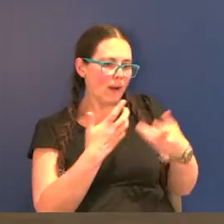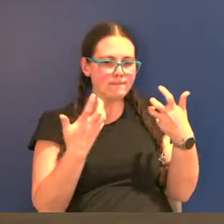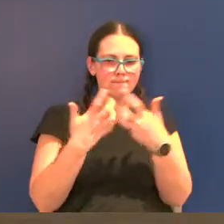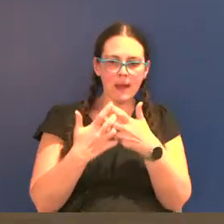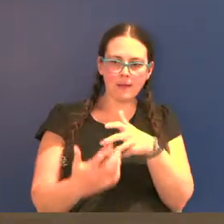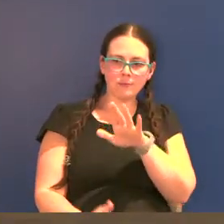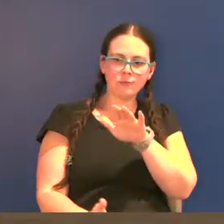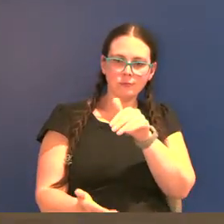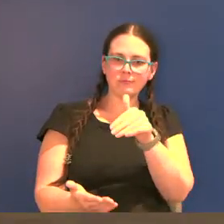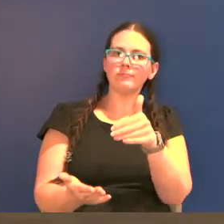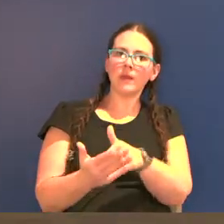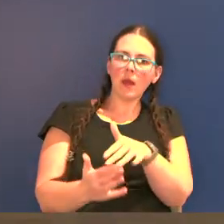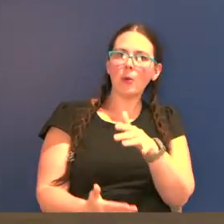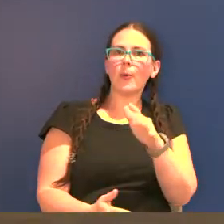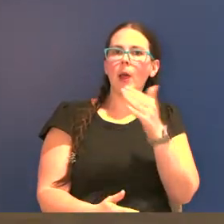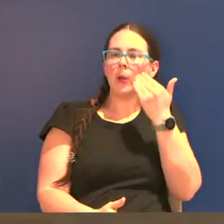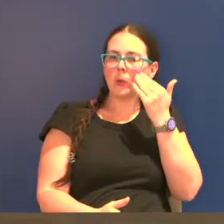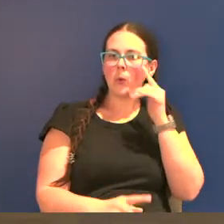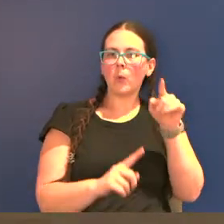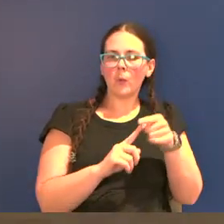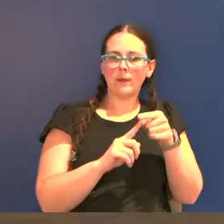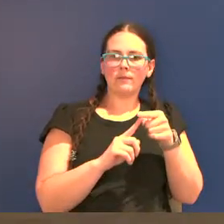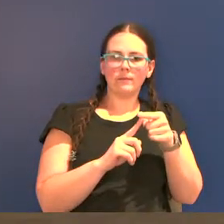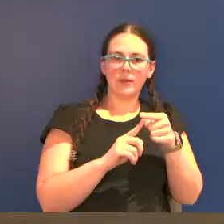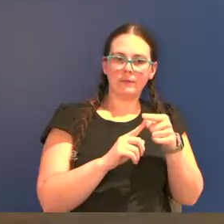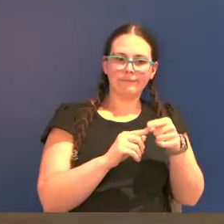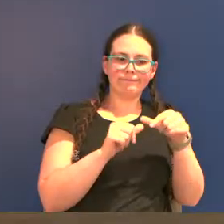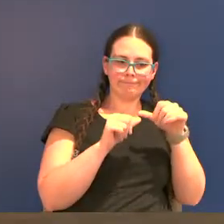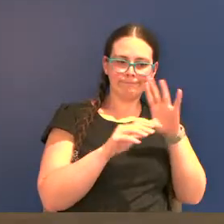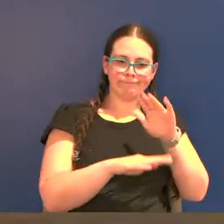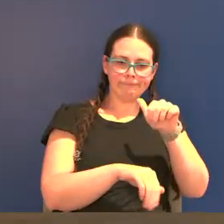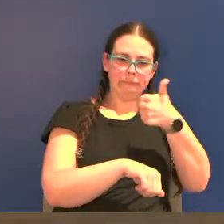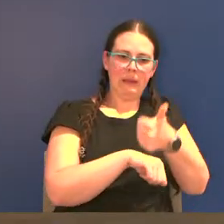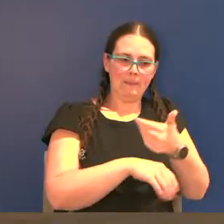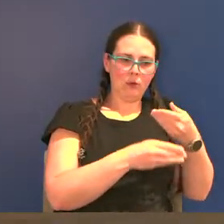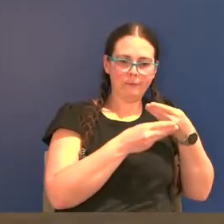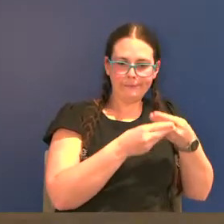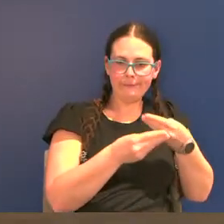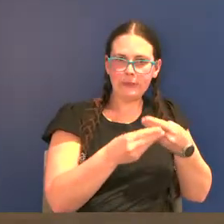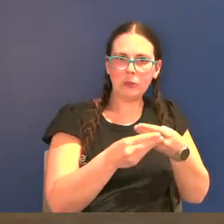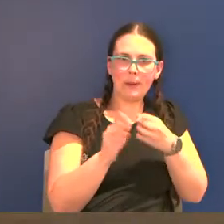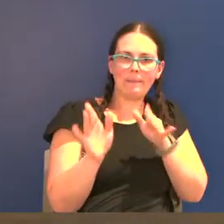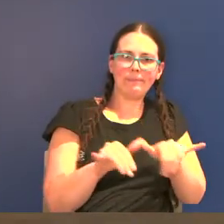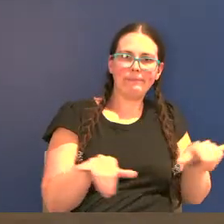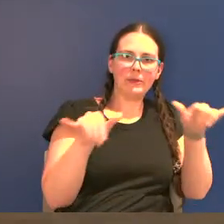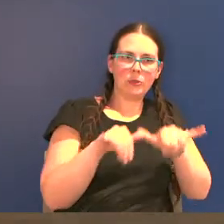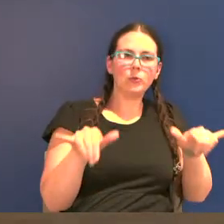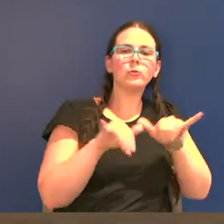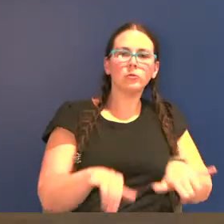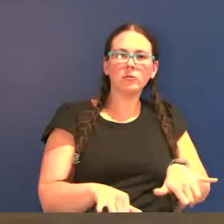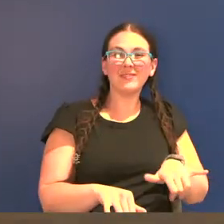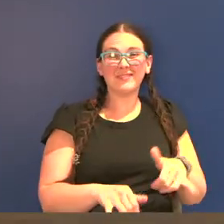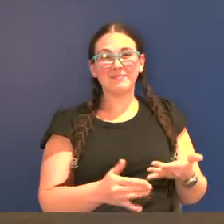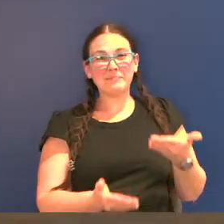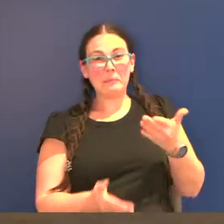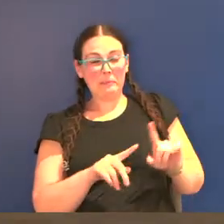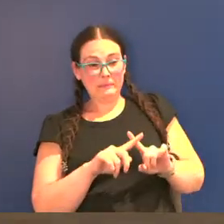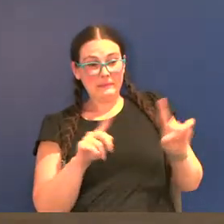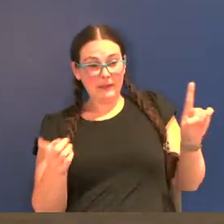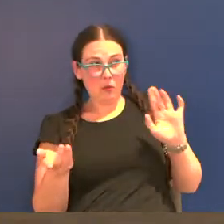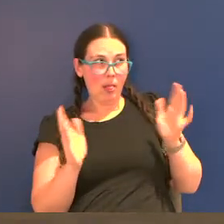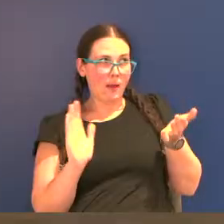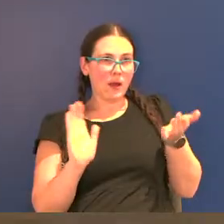those kids, once they get established in a feeder pattern, can continue. But it wouldn't be any different than, let's say,